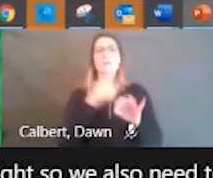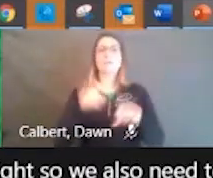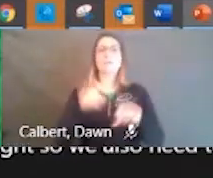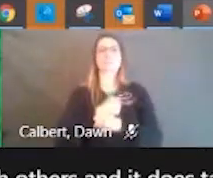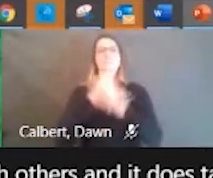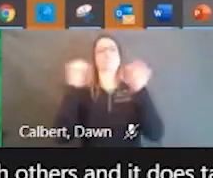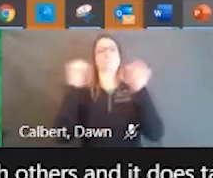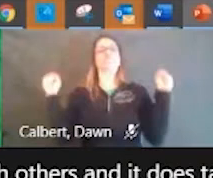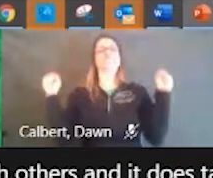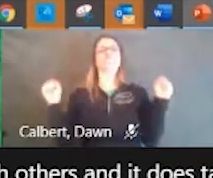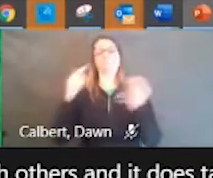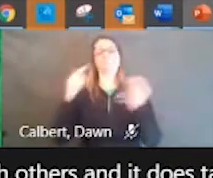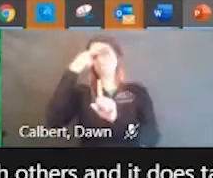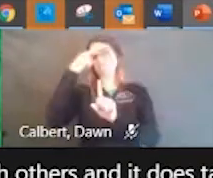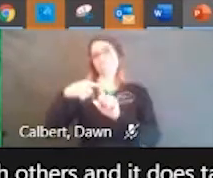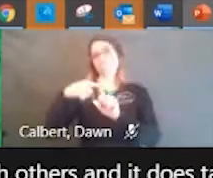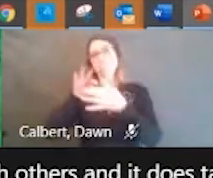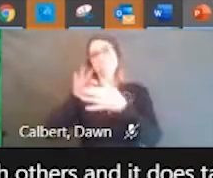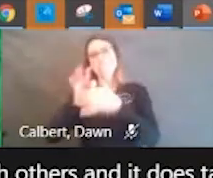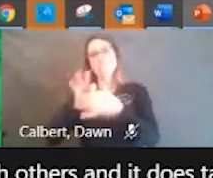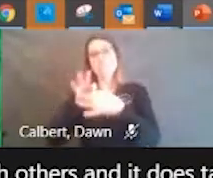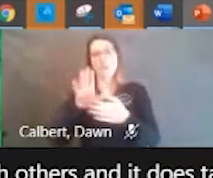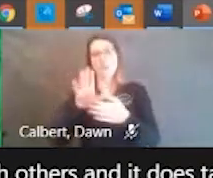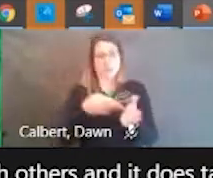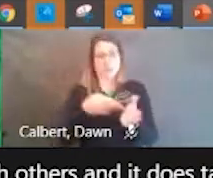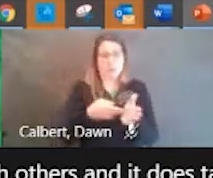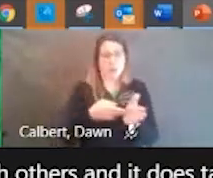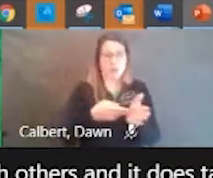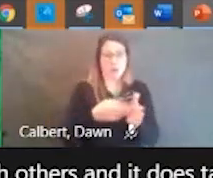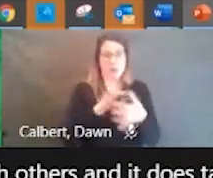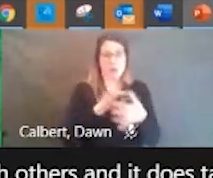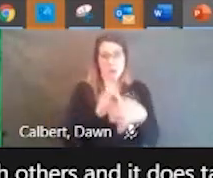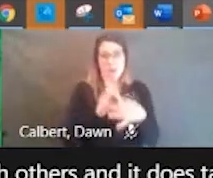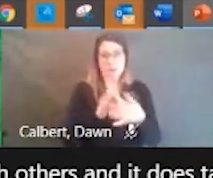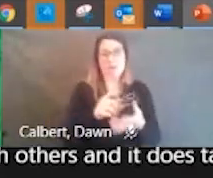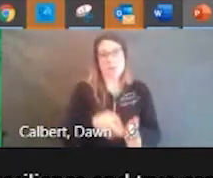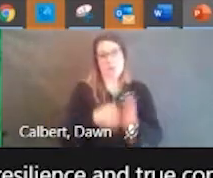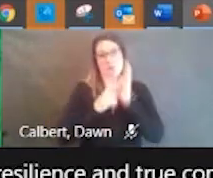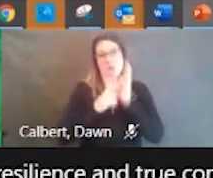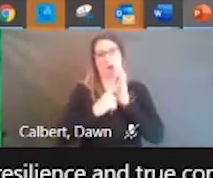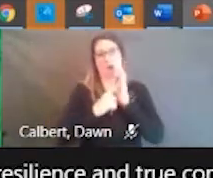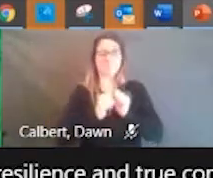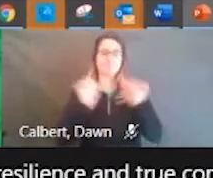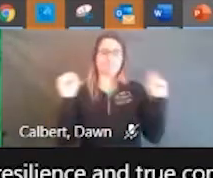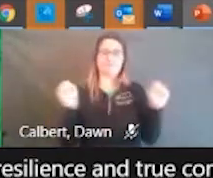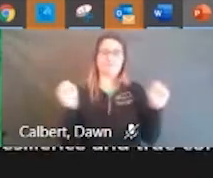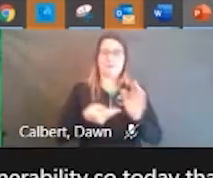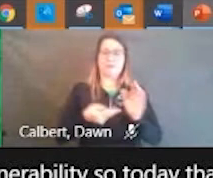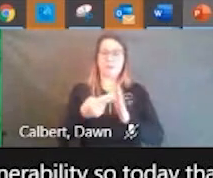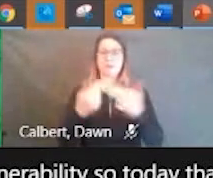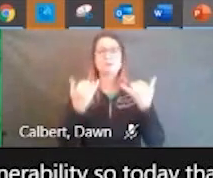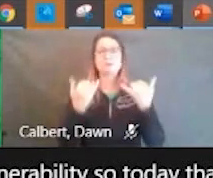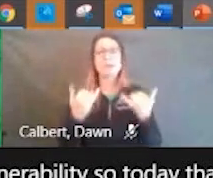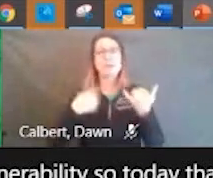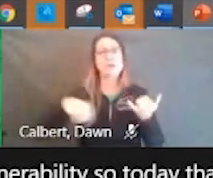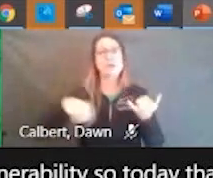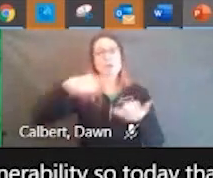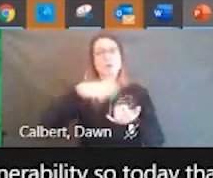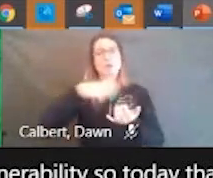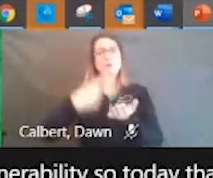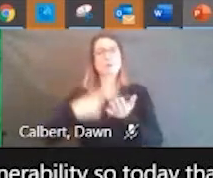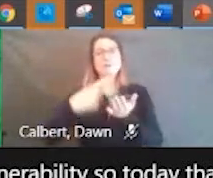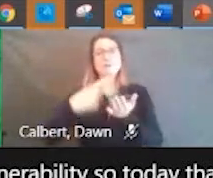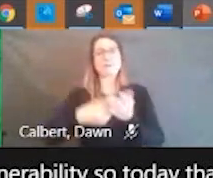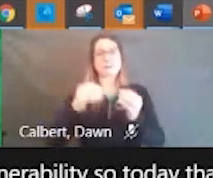true connection requires honesty and vulnerability. So today, that's what we're going to be doing. We're going to have to open